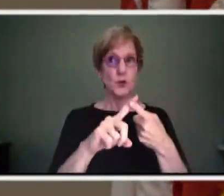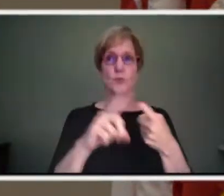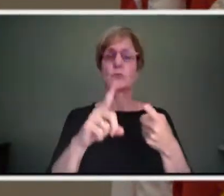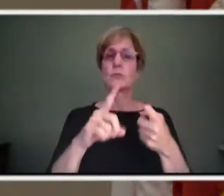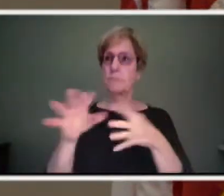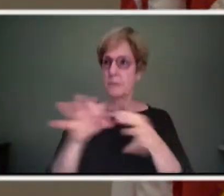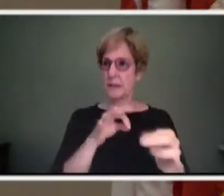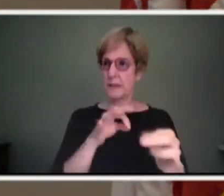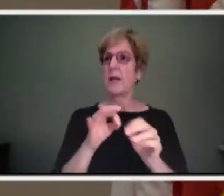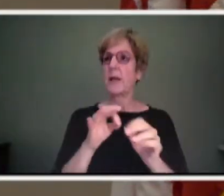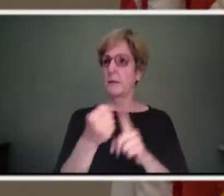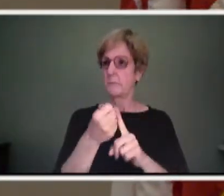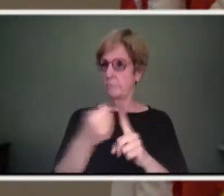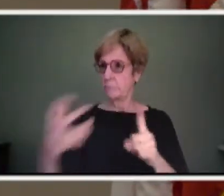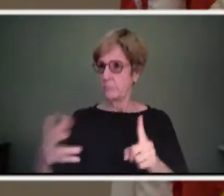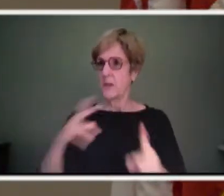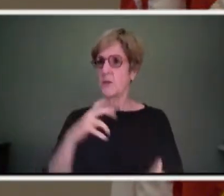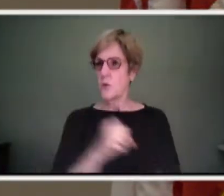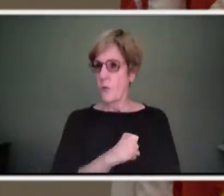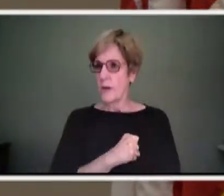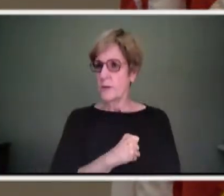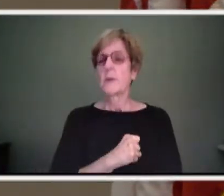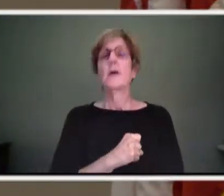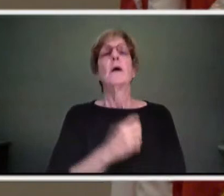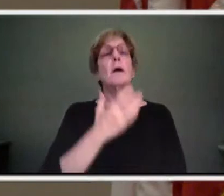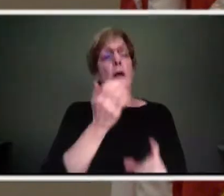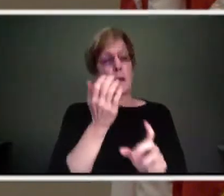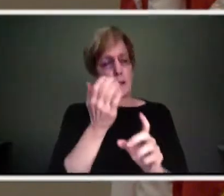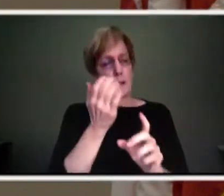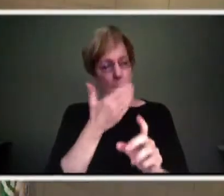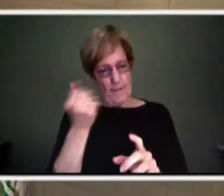we can make a better and more informed decision.